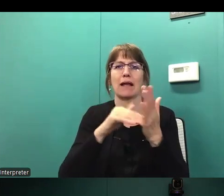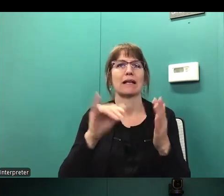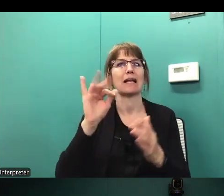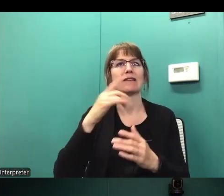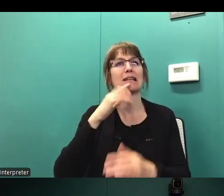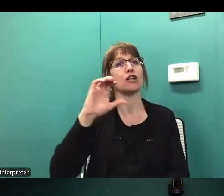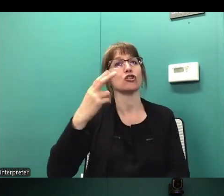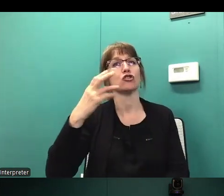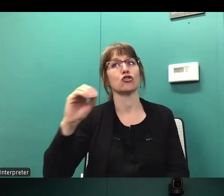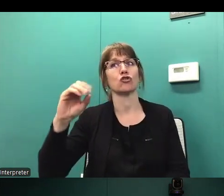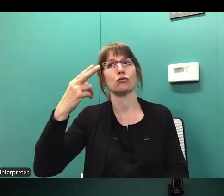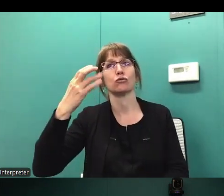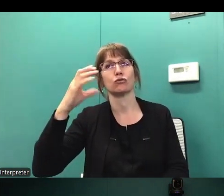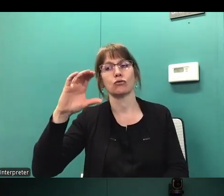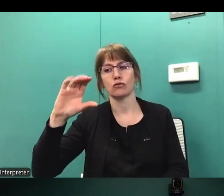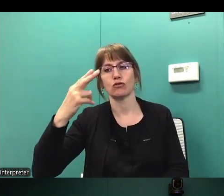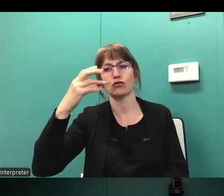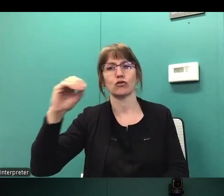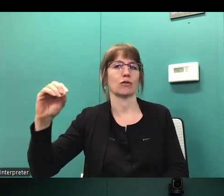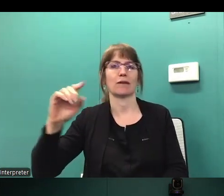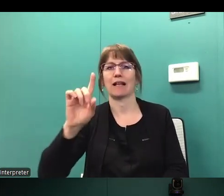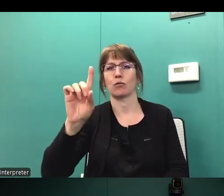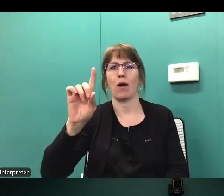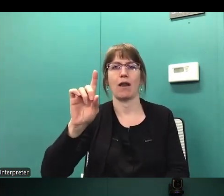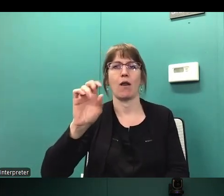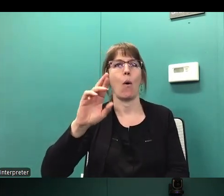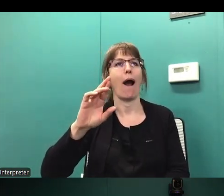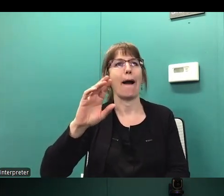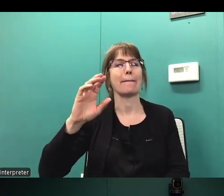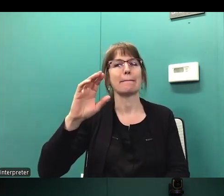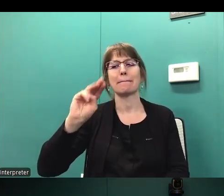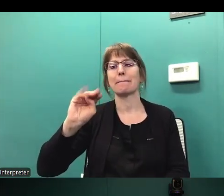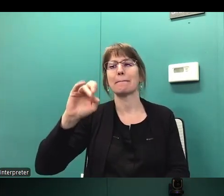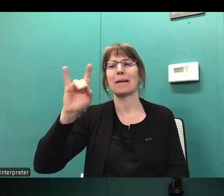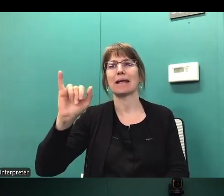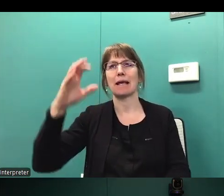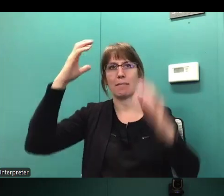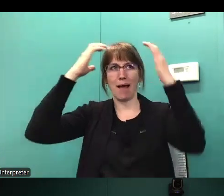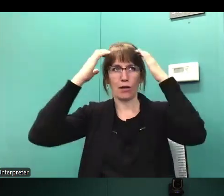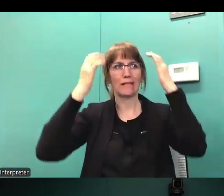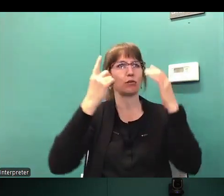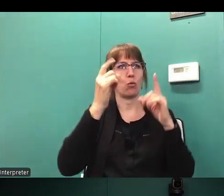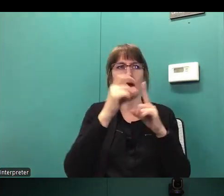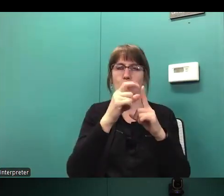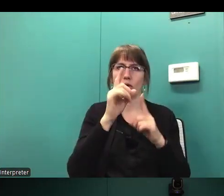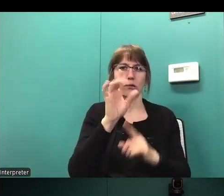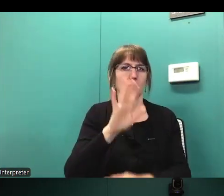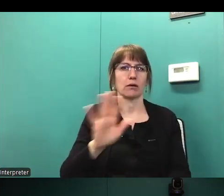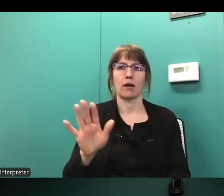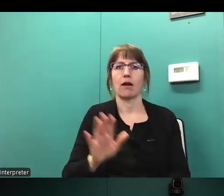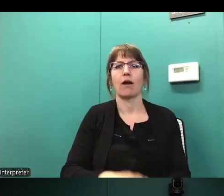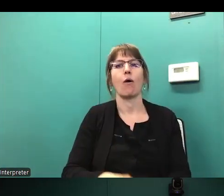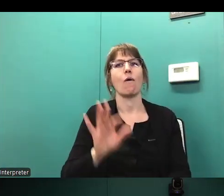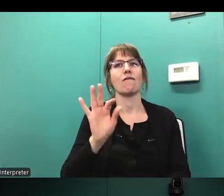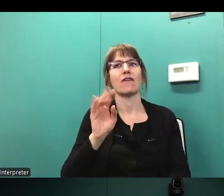choo choo, it's only 1. Or proper names, Mickey Mouse, just 1. Like the fillers, like I keep saying, they